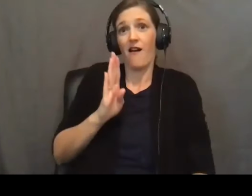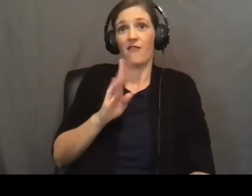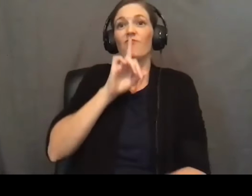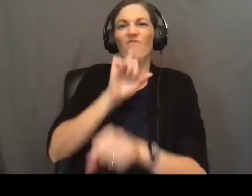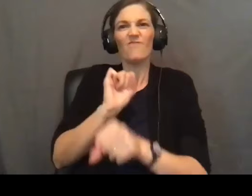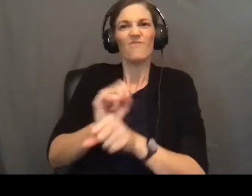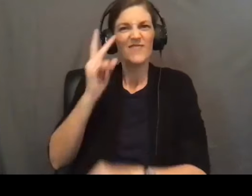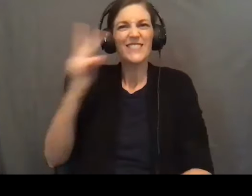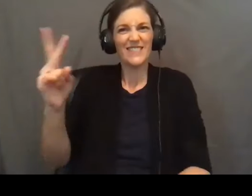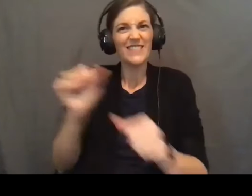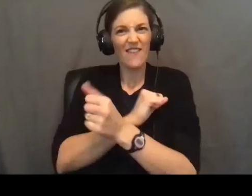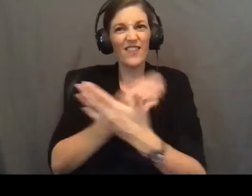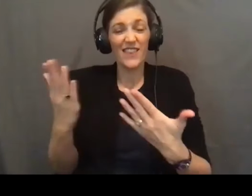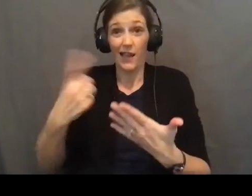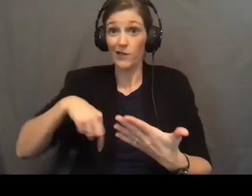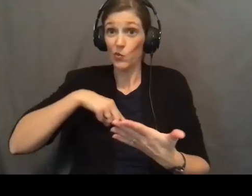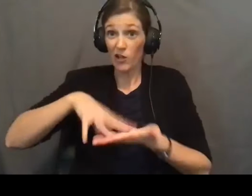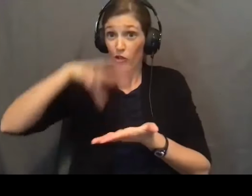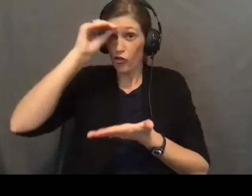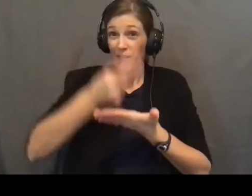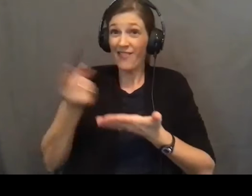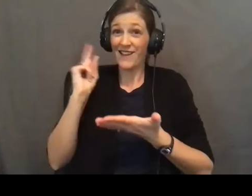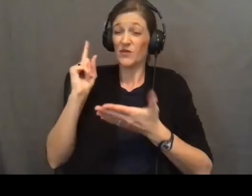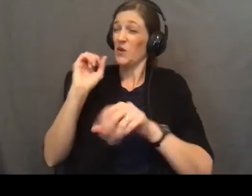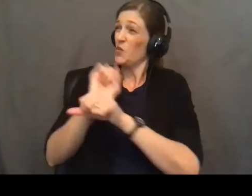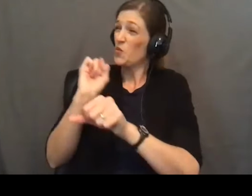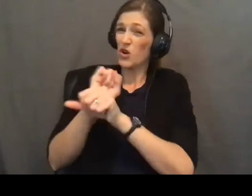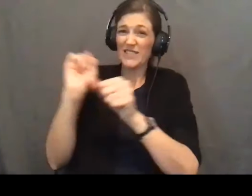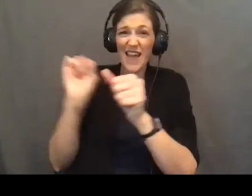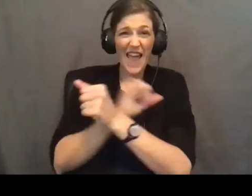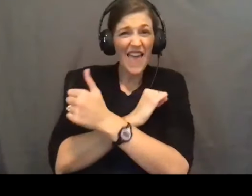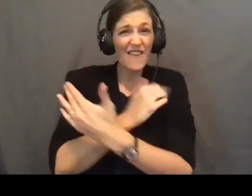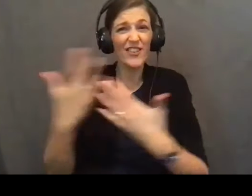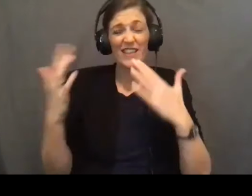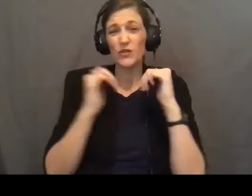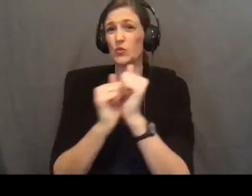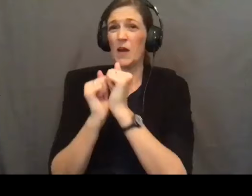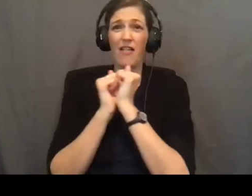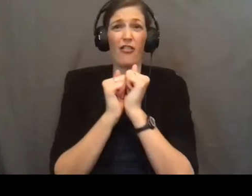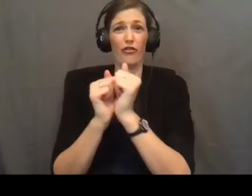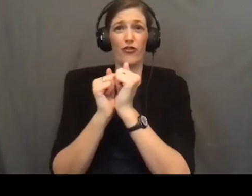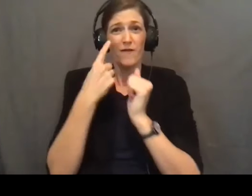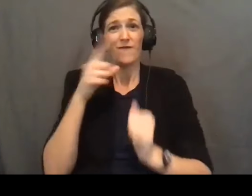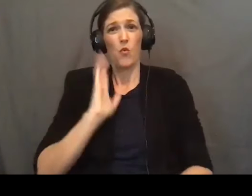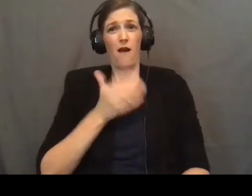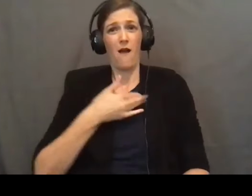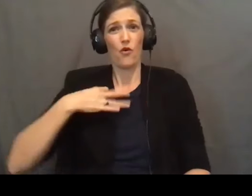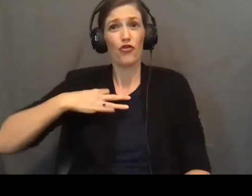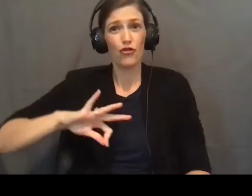see all things and as we learned last week works all things together for our good?